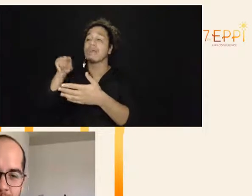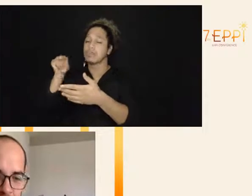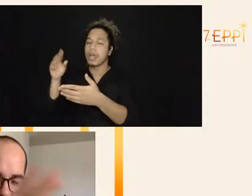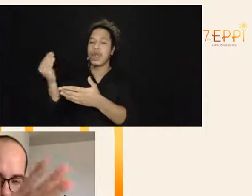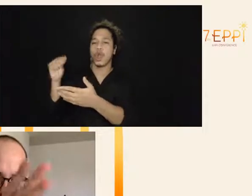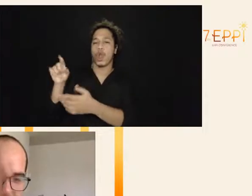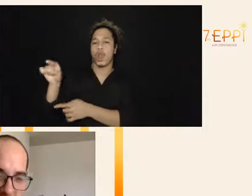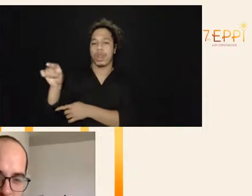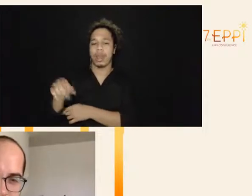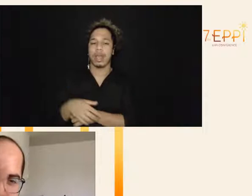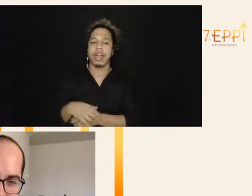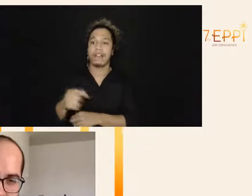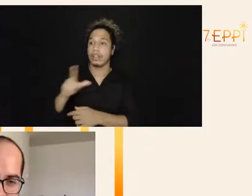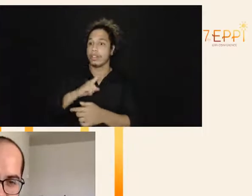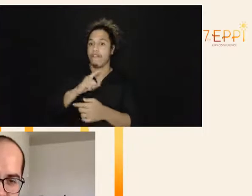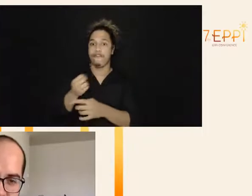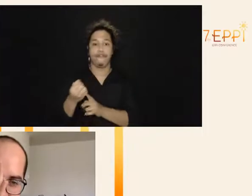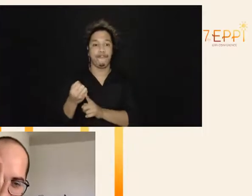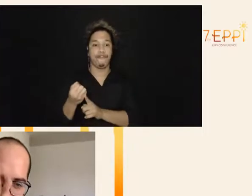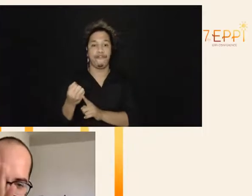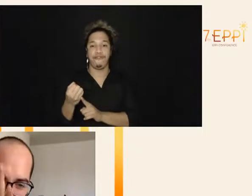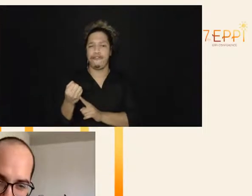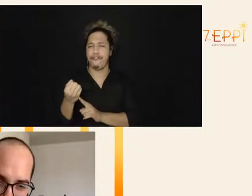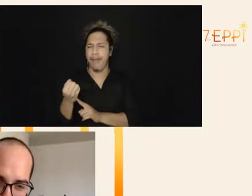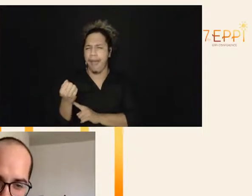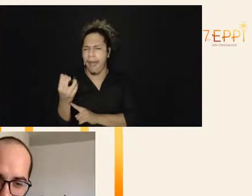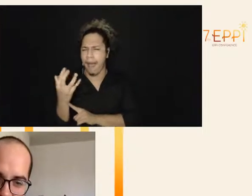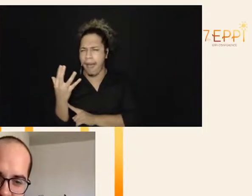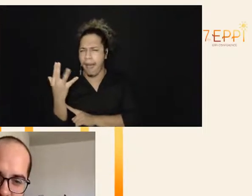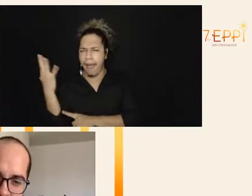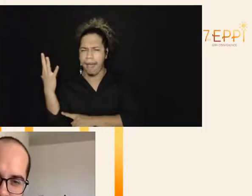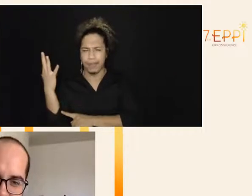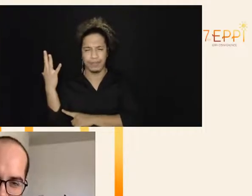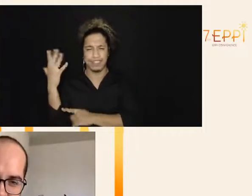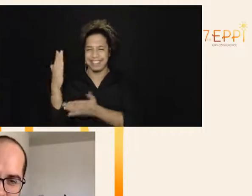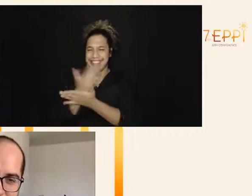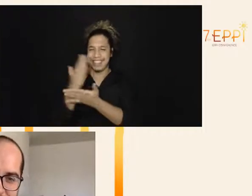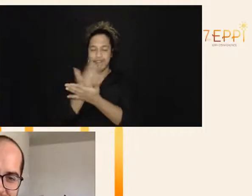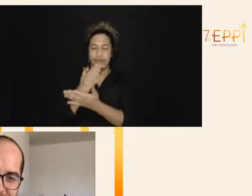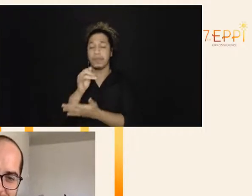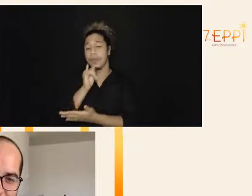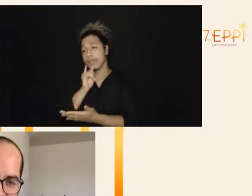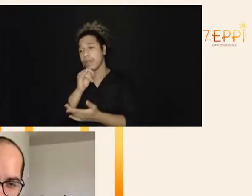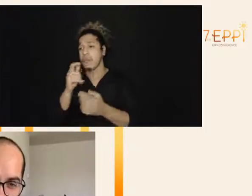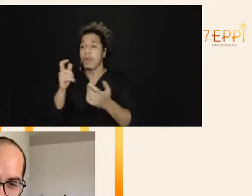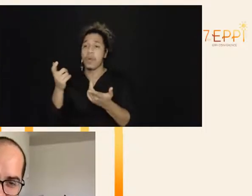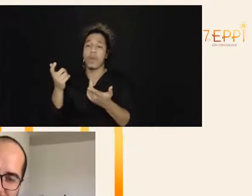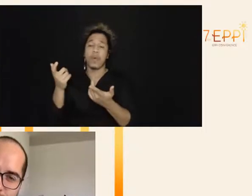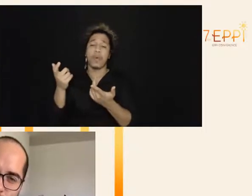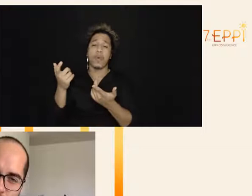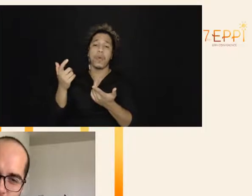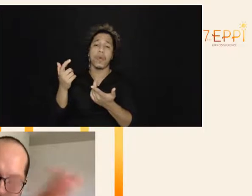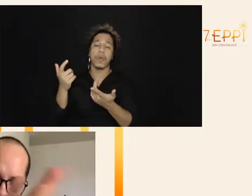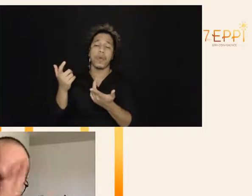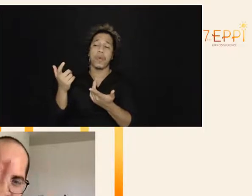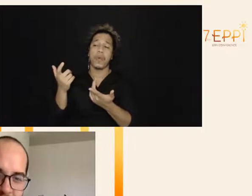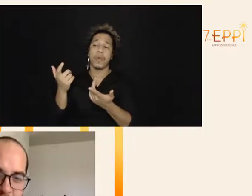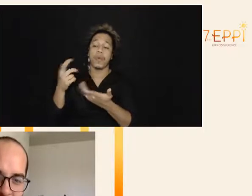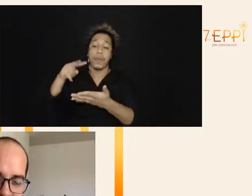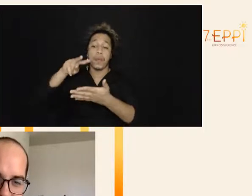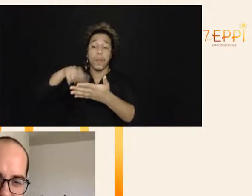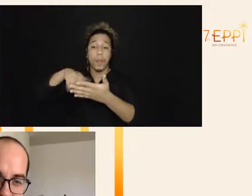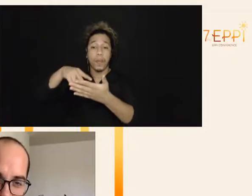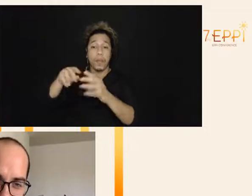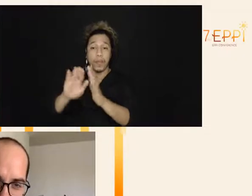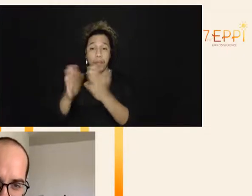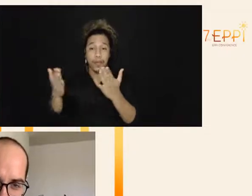math, picture books. So you write math, picture books, read aloud.